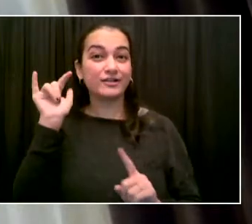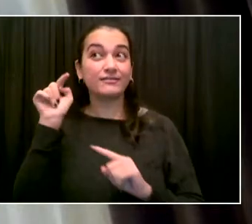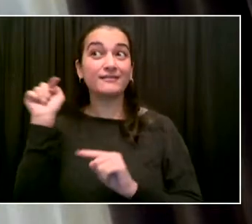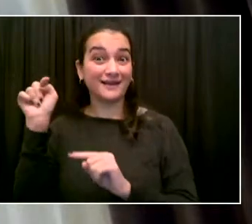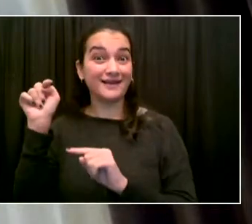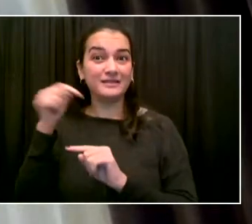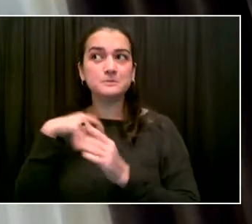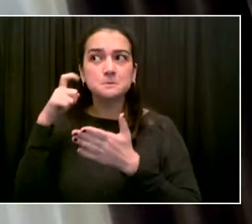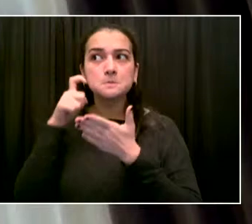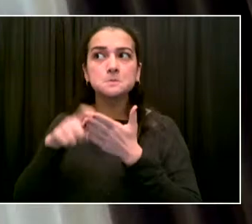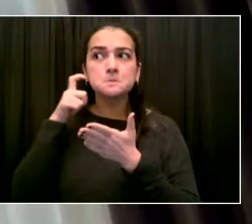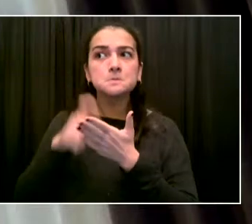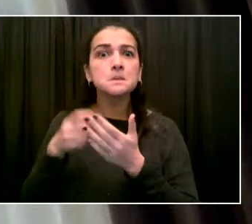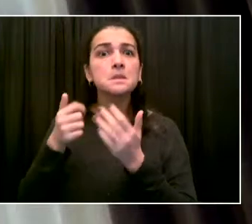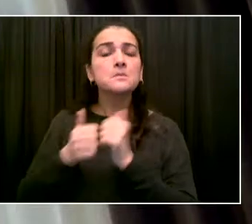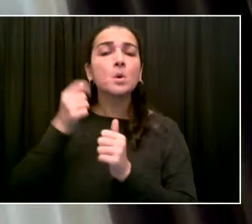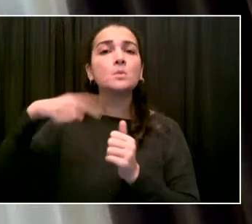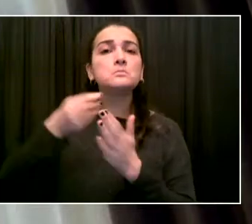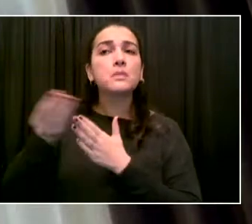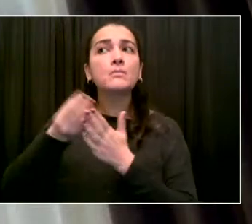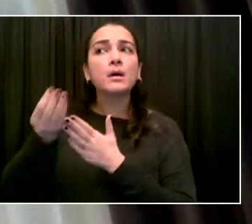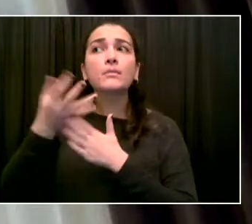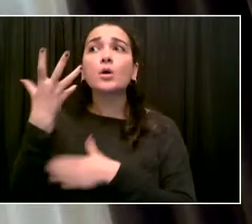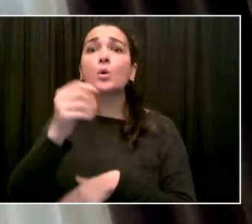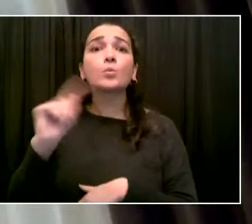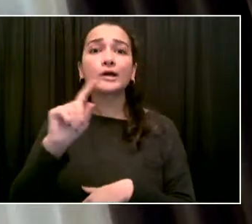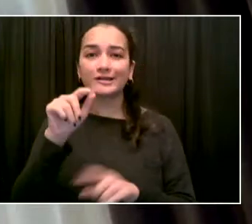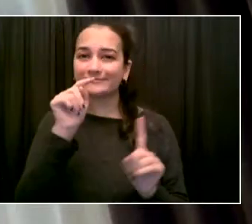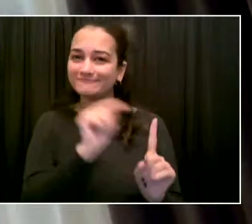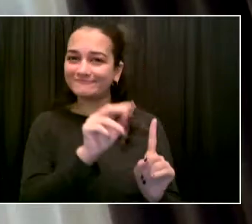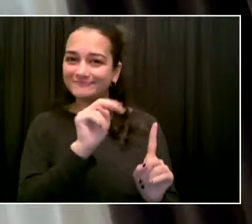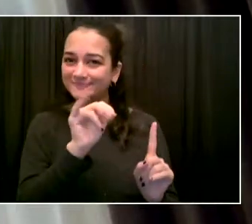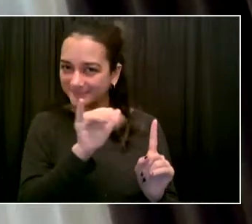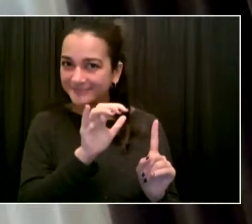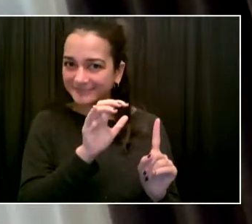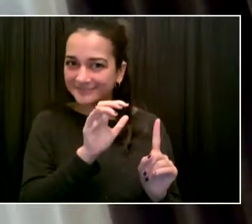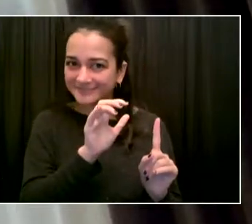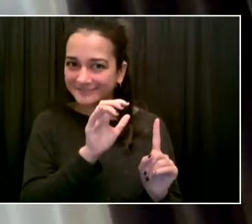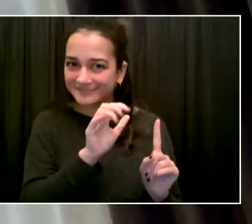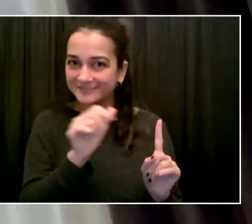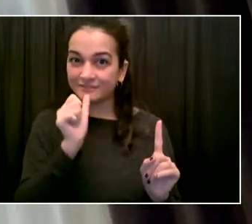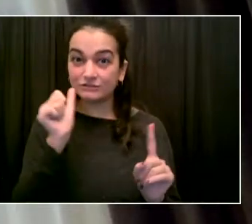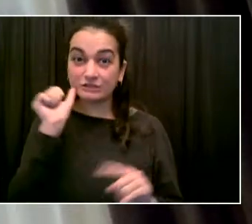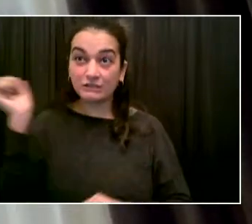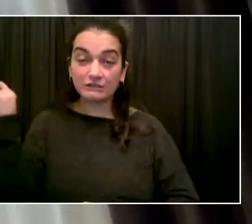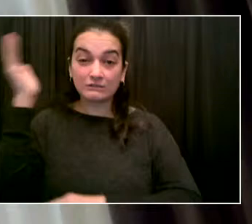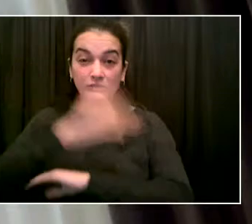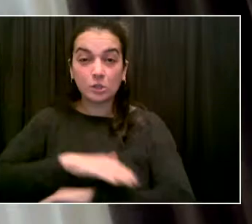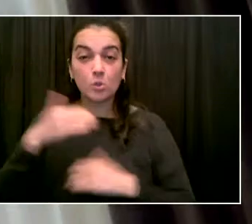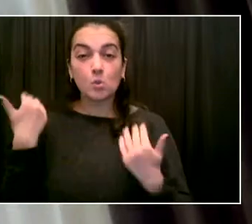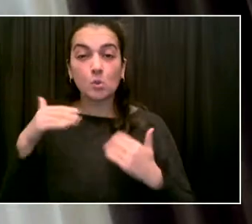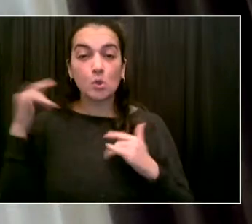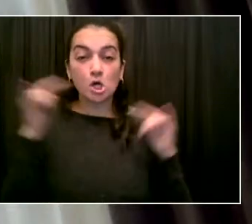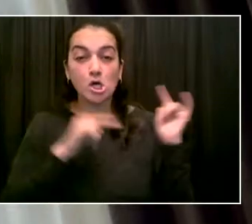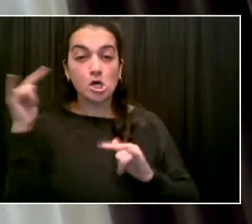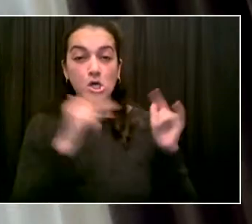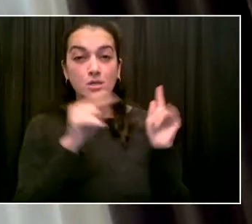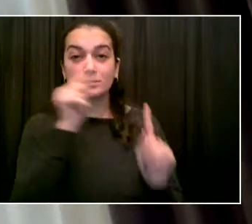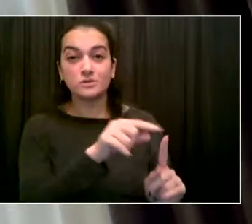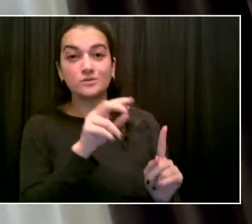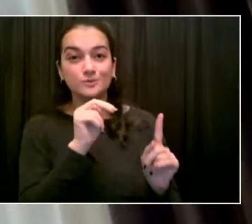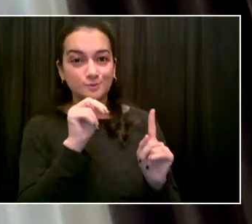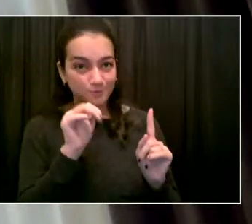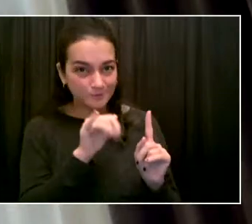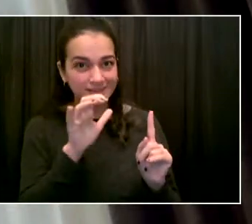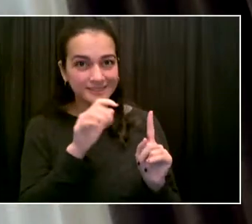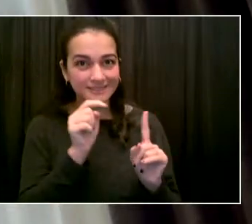of that first flight that reunited loved ones after such a long time, enabled businesses to start talking face